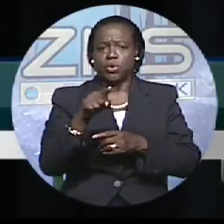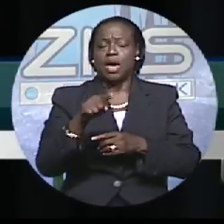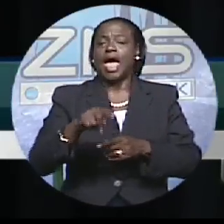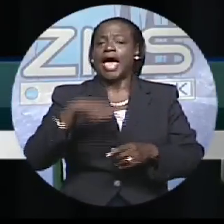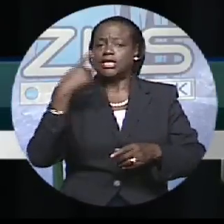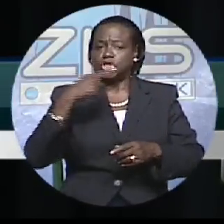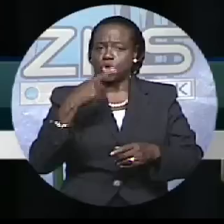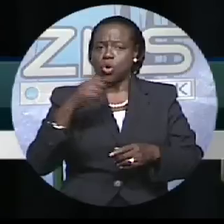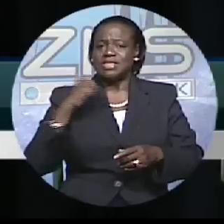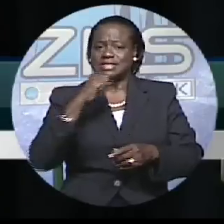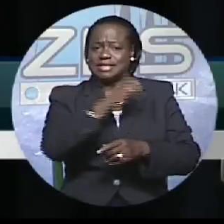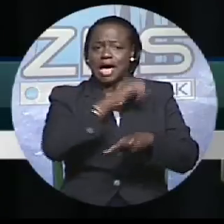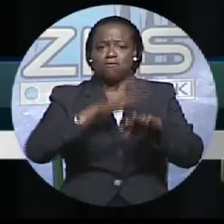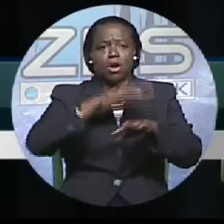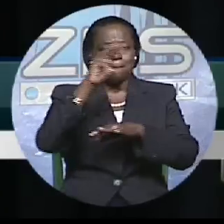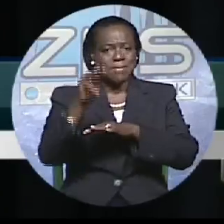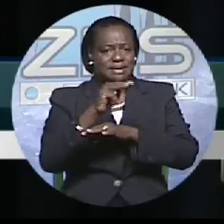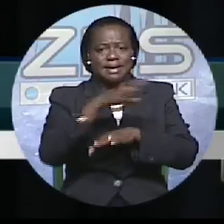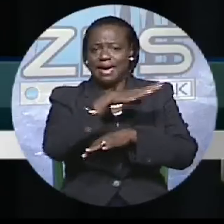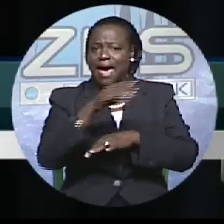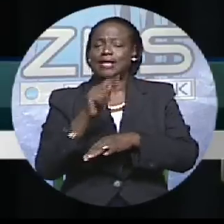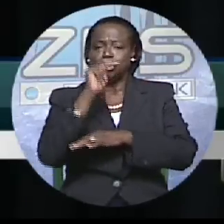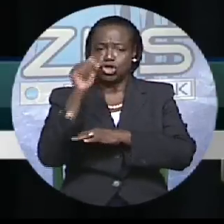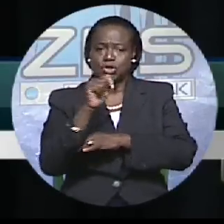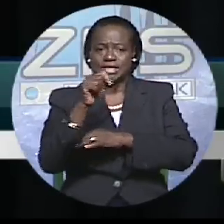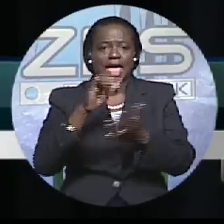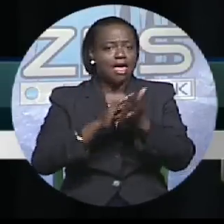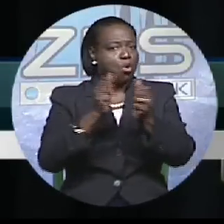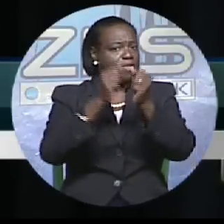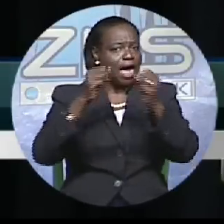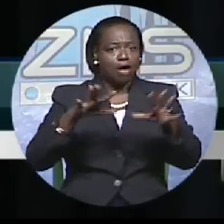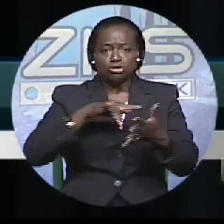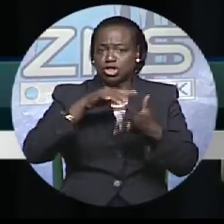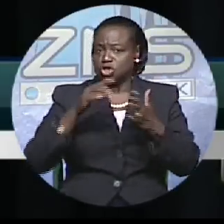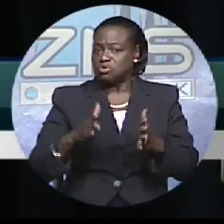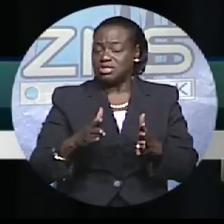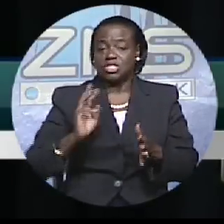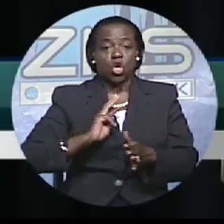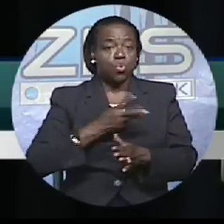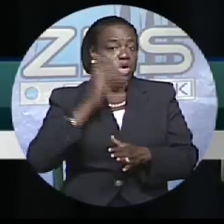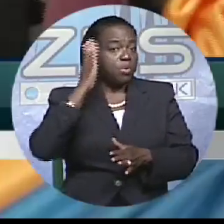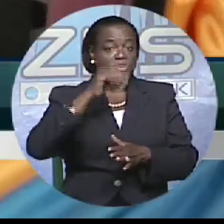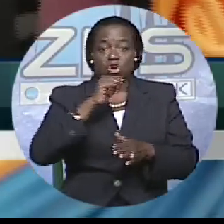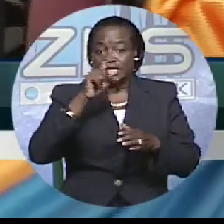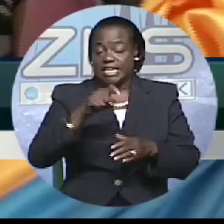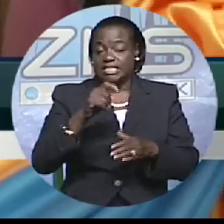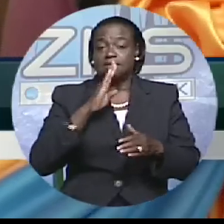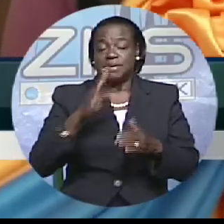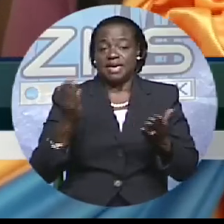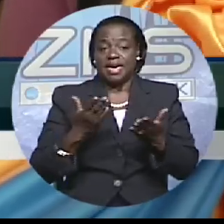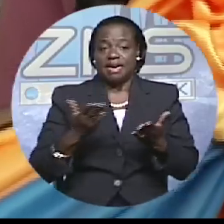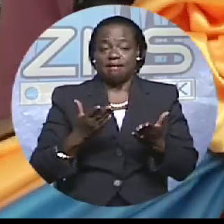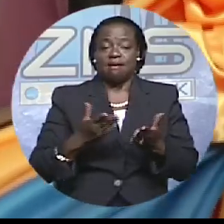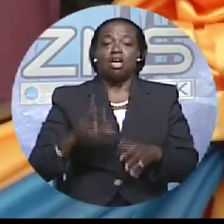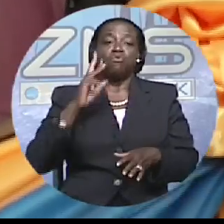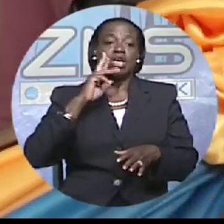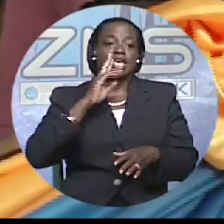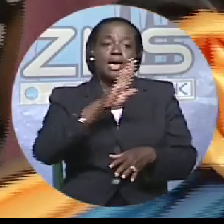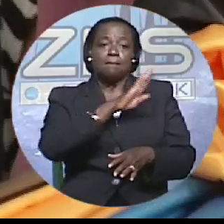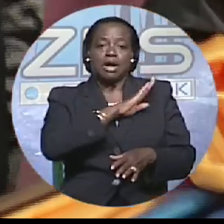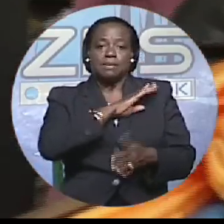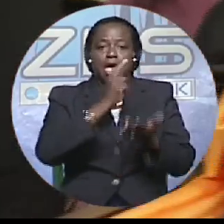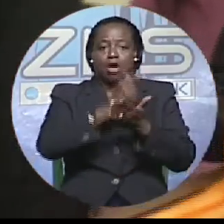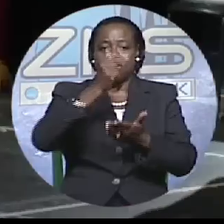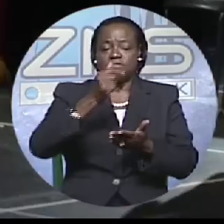Monday, and I told the staff Tuesday, yesterday, that without students, we would not need to be here. Rakia Bonamy, a graduate of